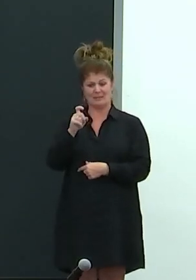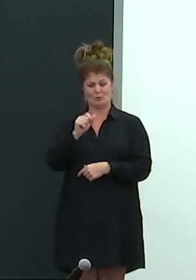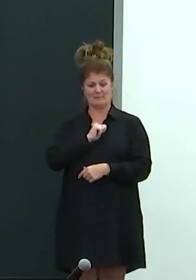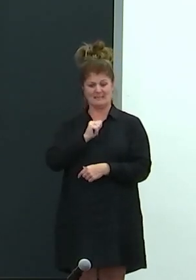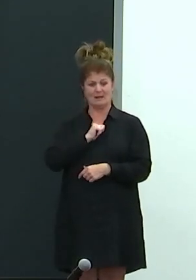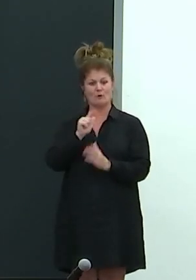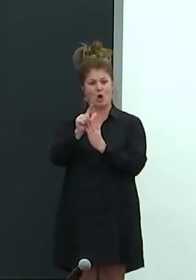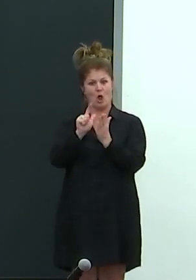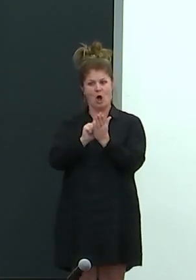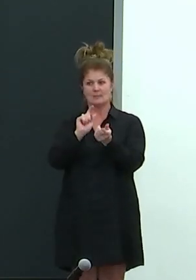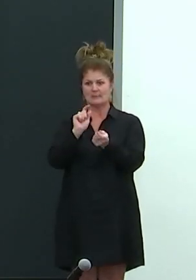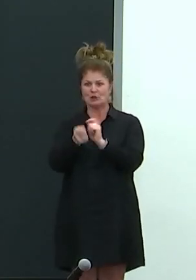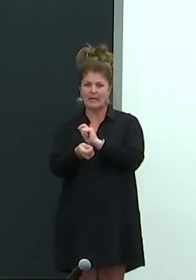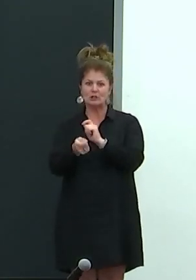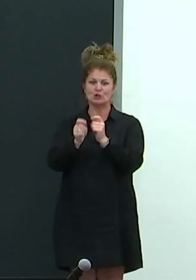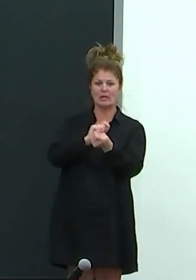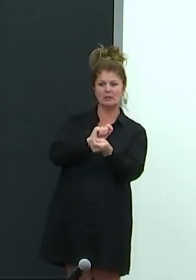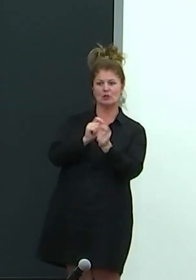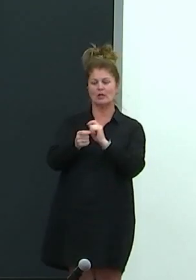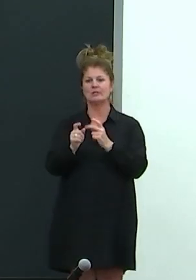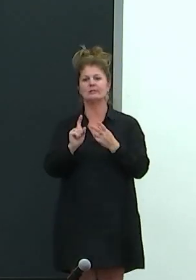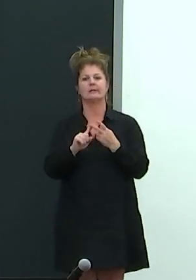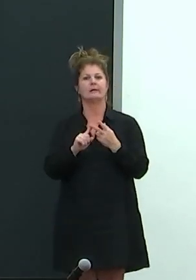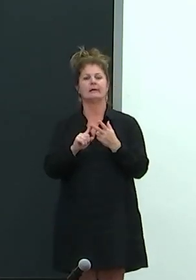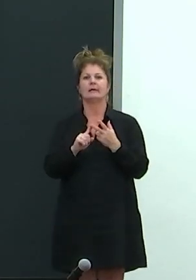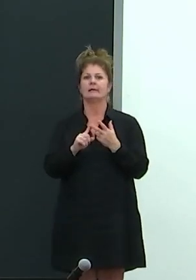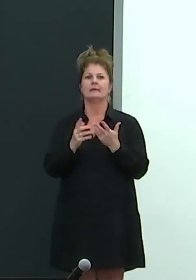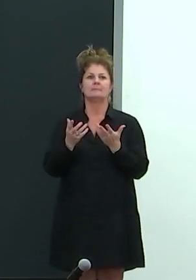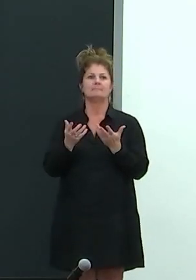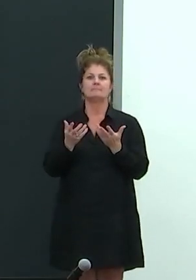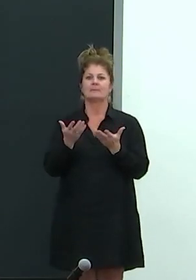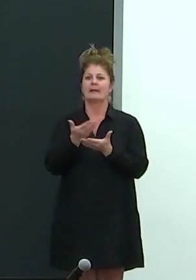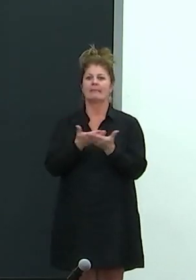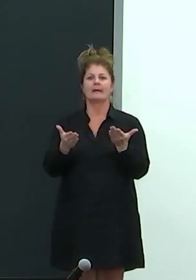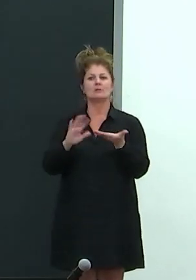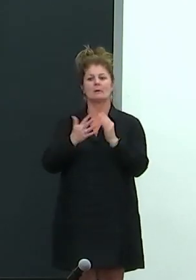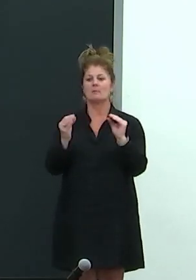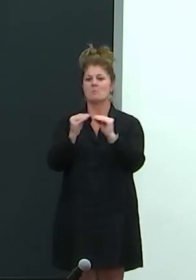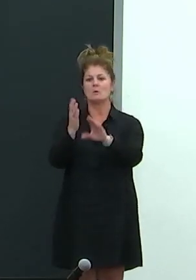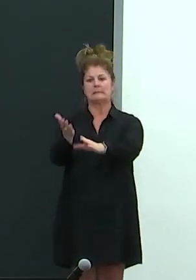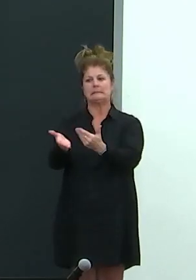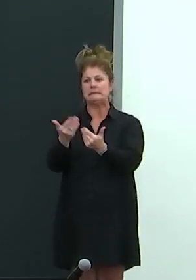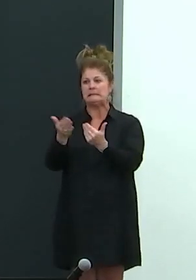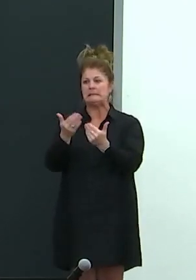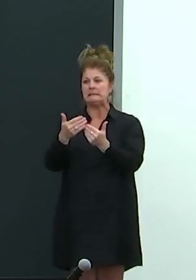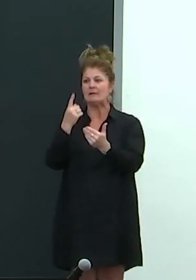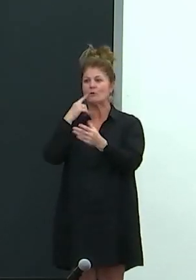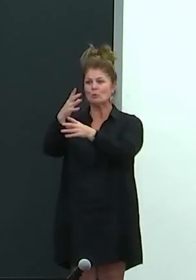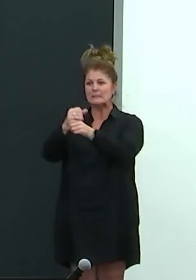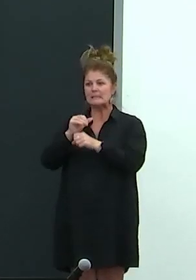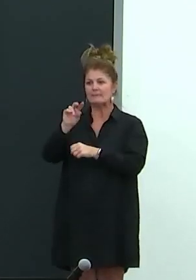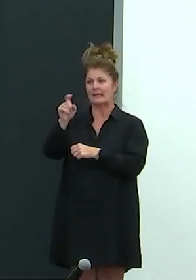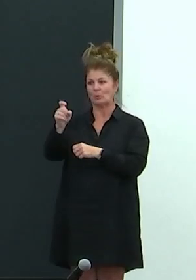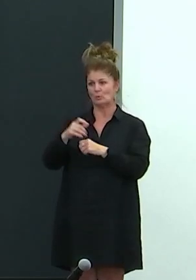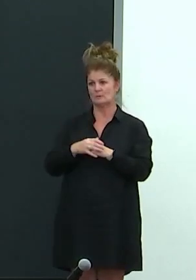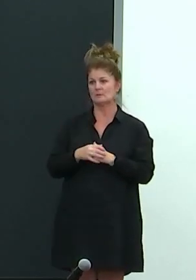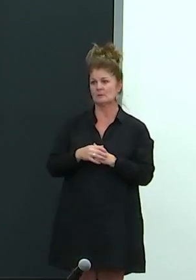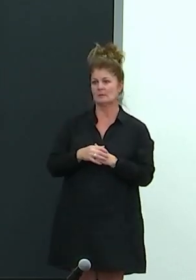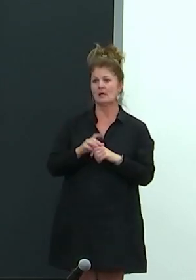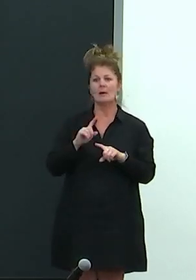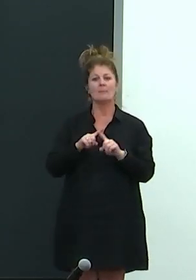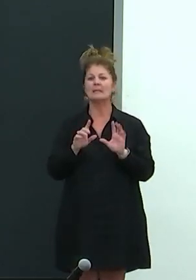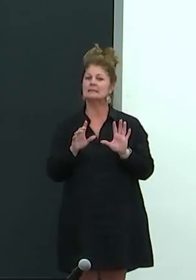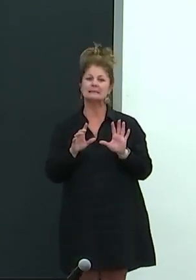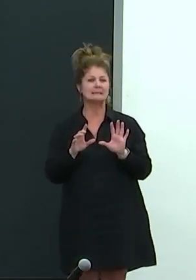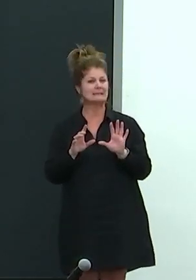Laws have been changing, things have been getting easier for people to get diagnoses, but we aren't quite